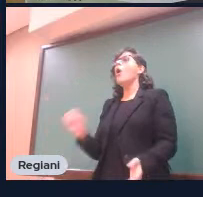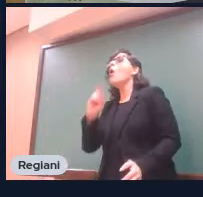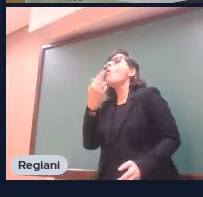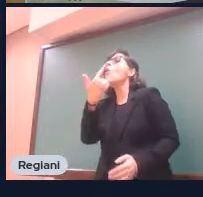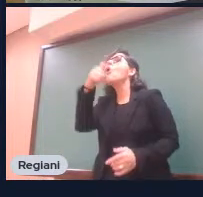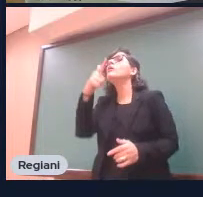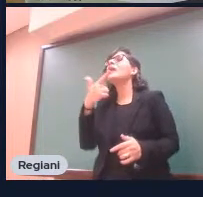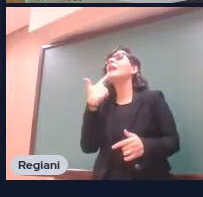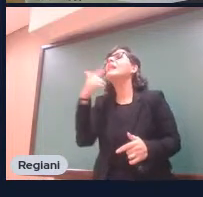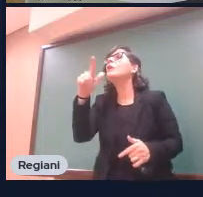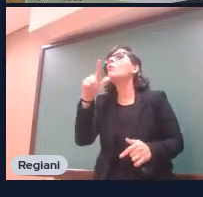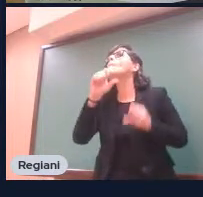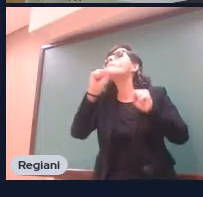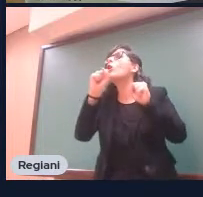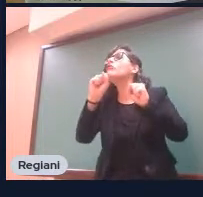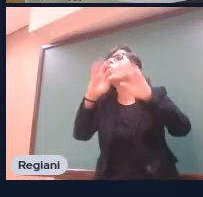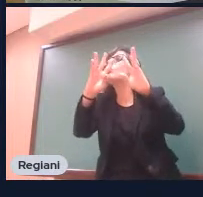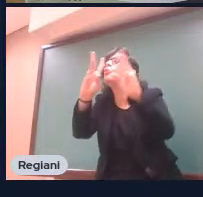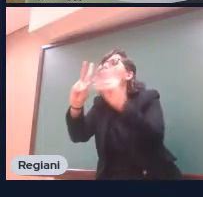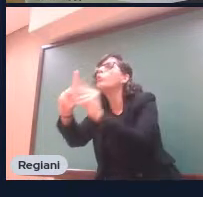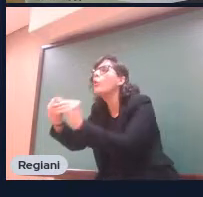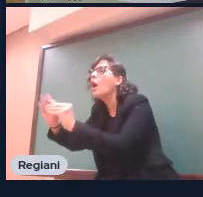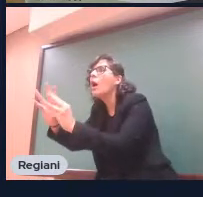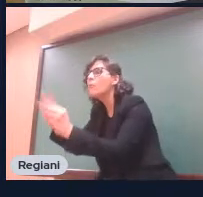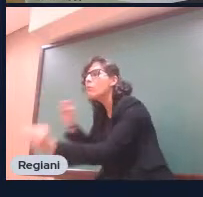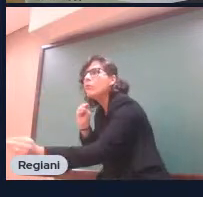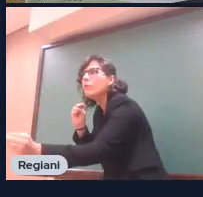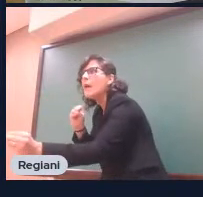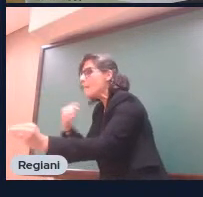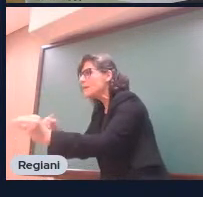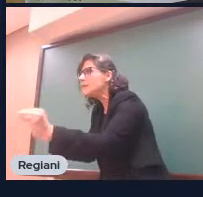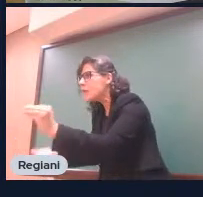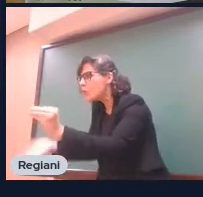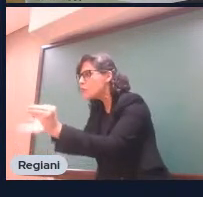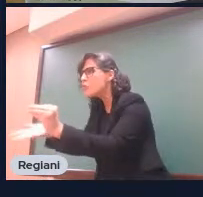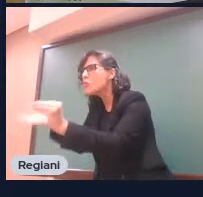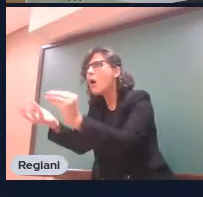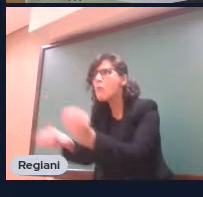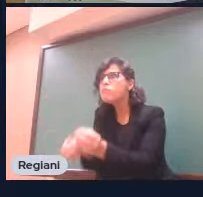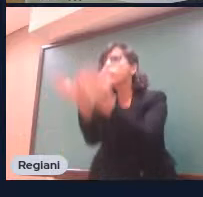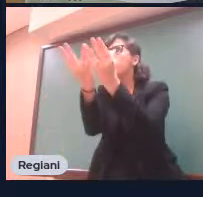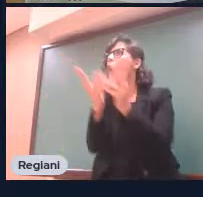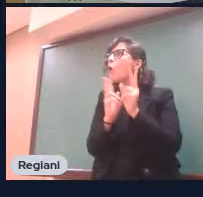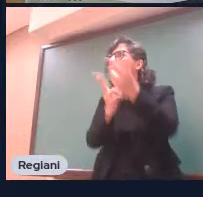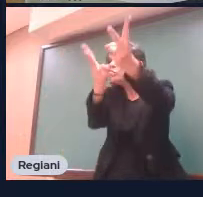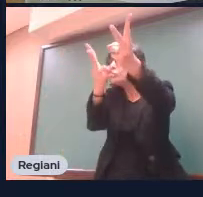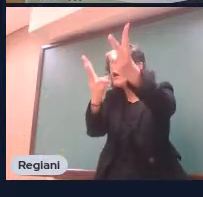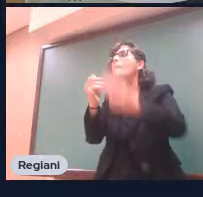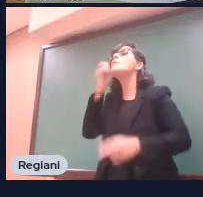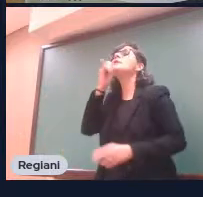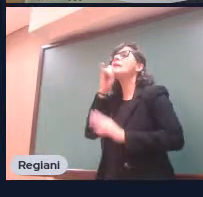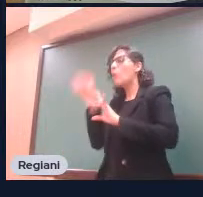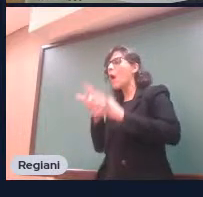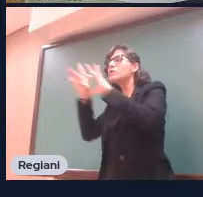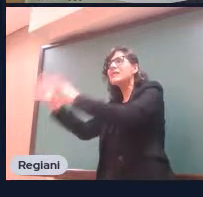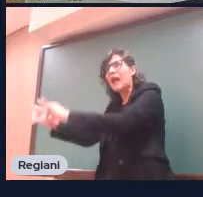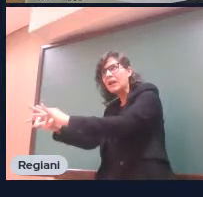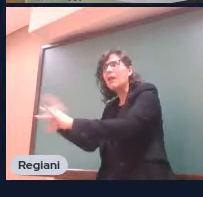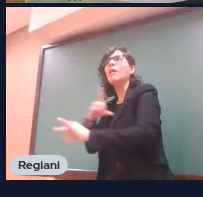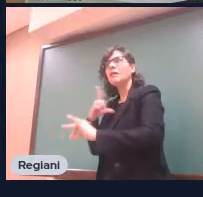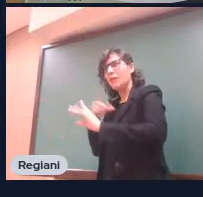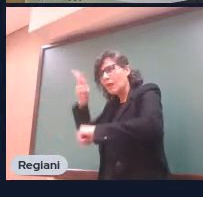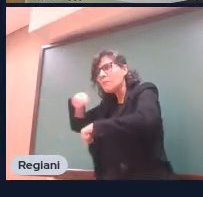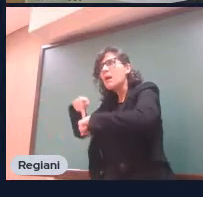and languages that have to be revitalized, like those in Australia. So here